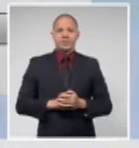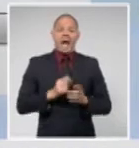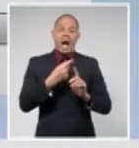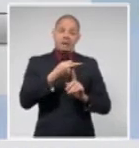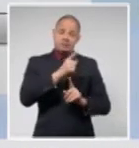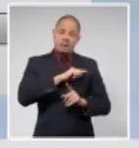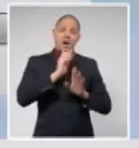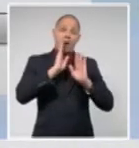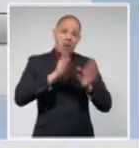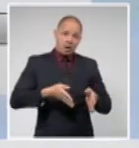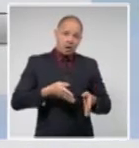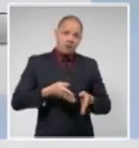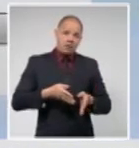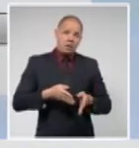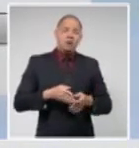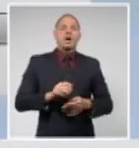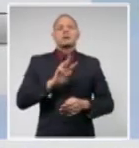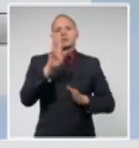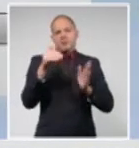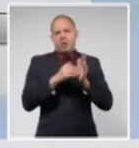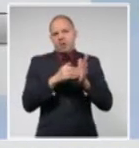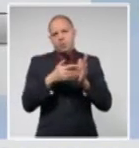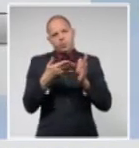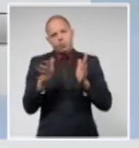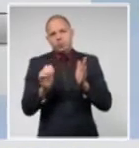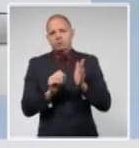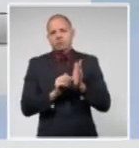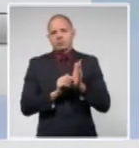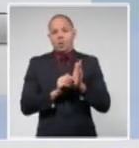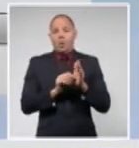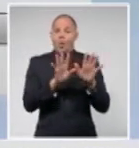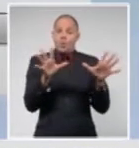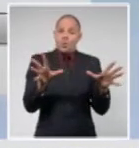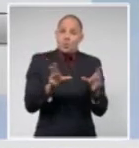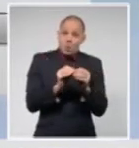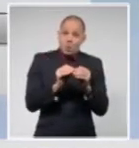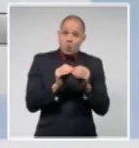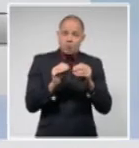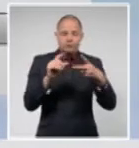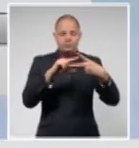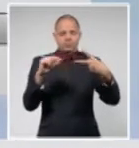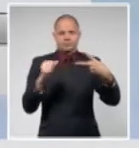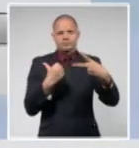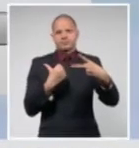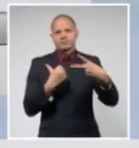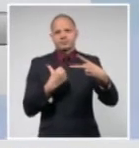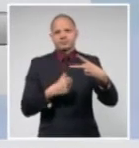14,473,717 people to have been diagnosed with the virus. Meanwhile,